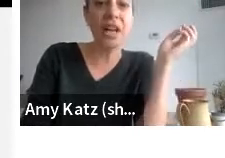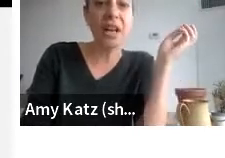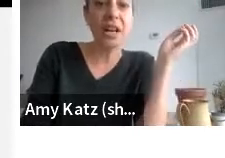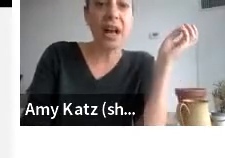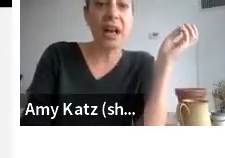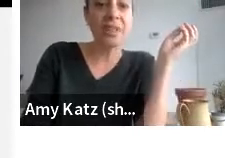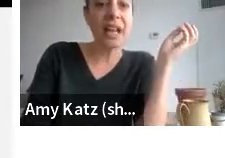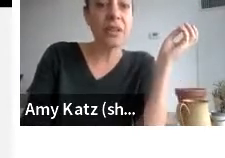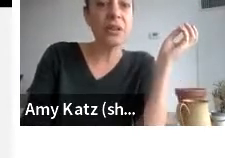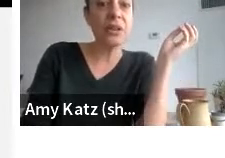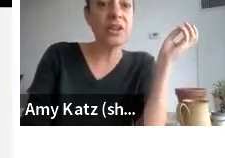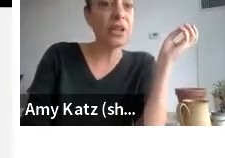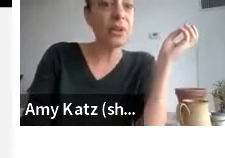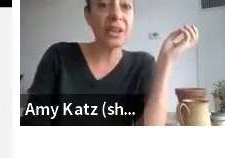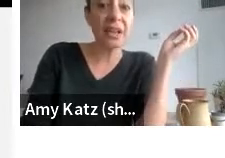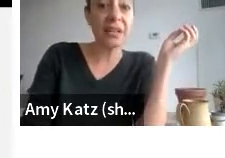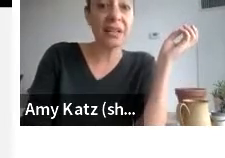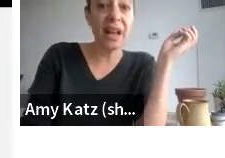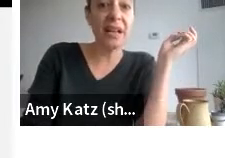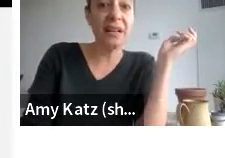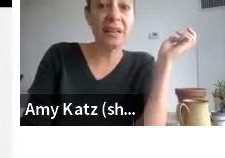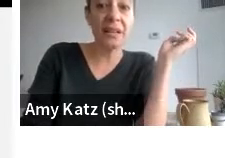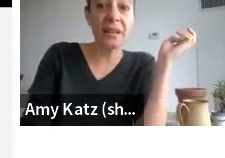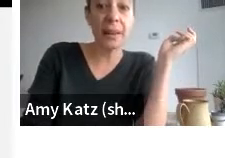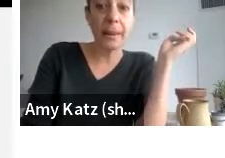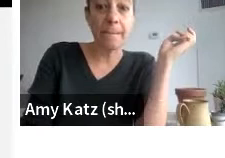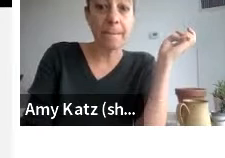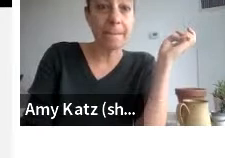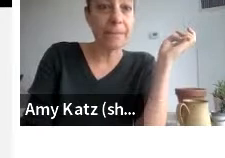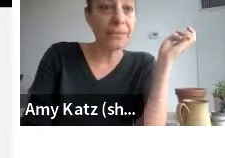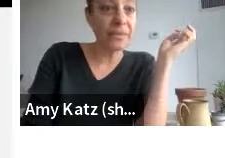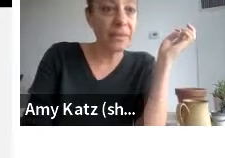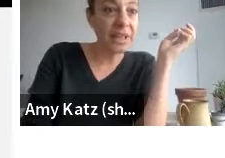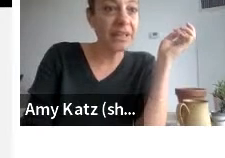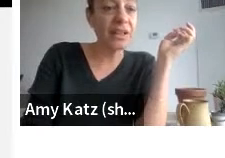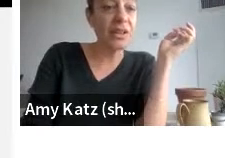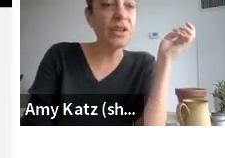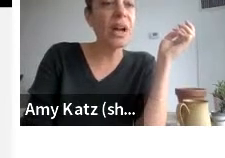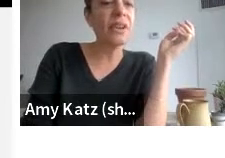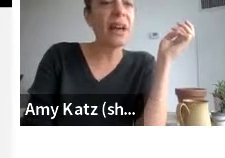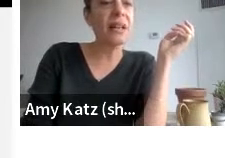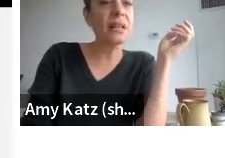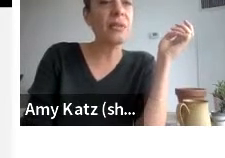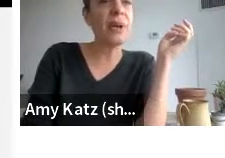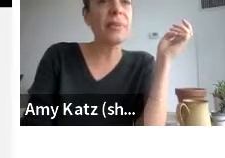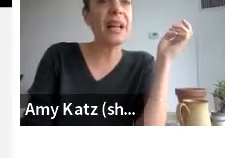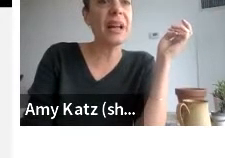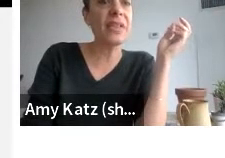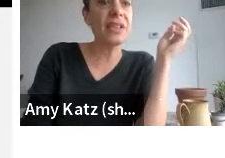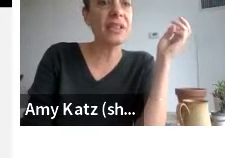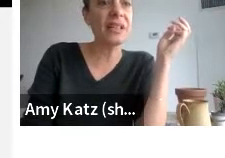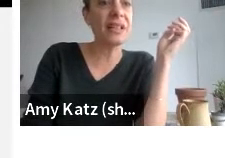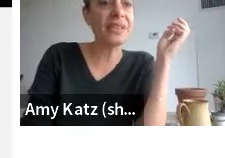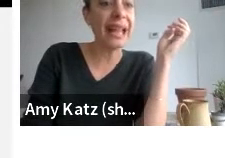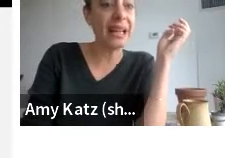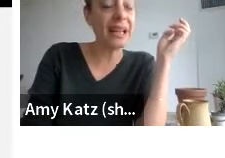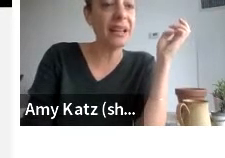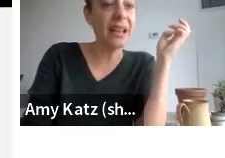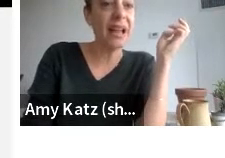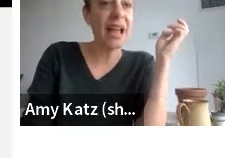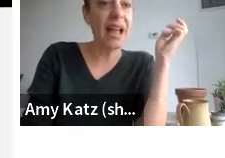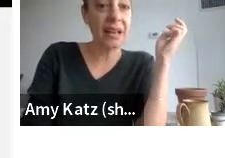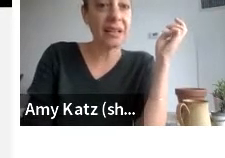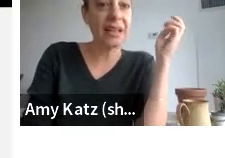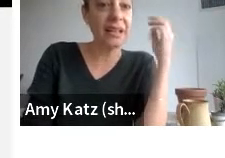establish together. If you want to go to the next slide, please. Here you have guidance from the Public Health Agency of